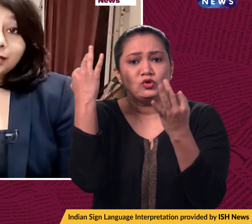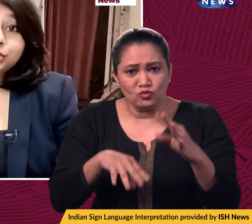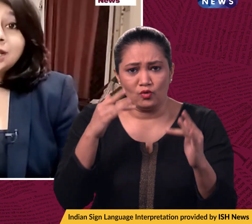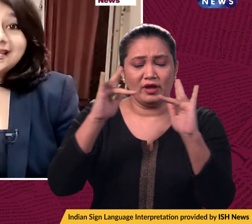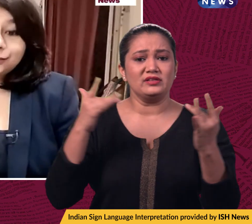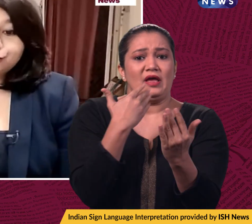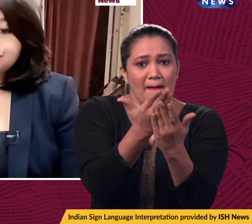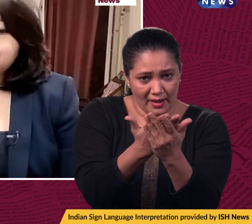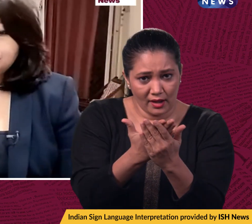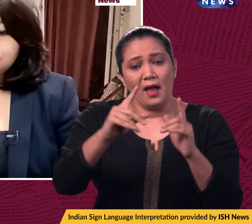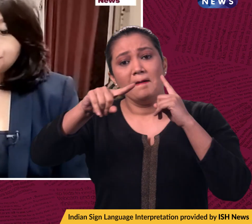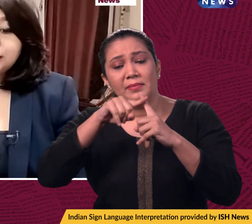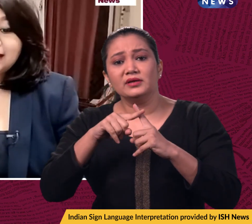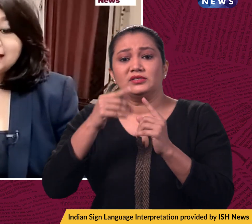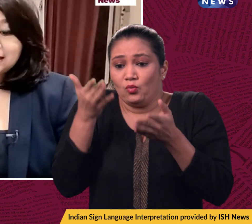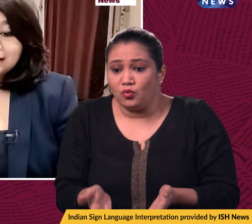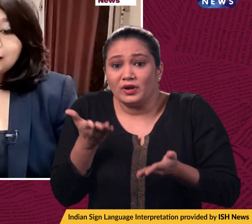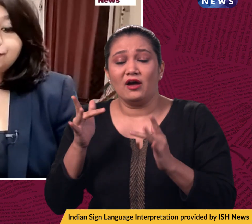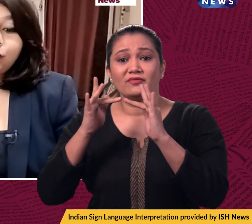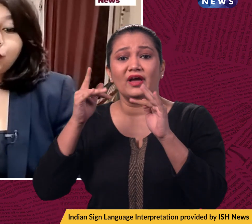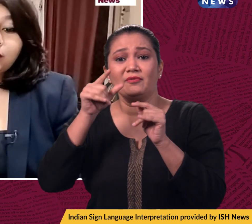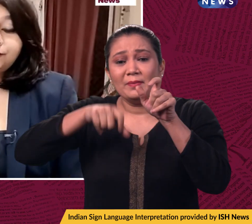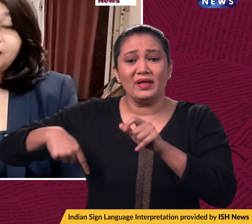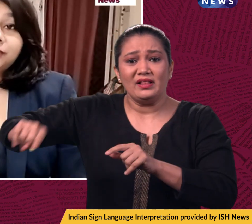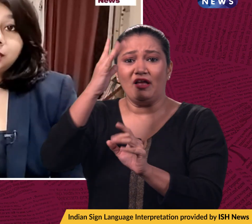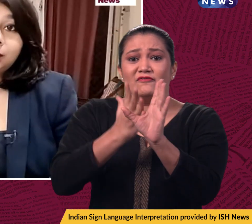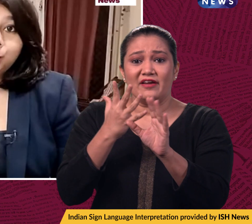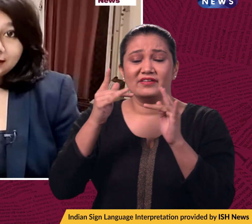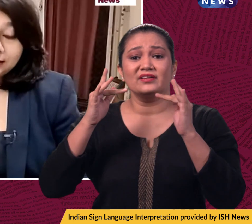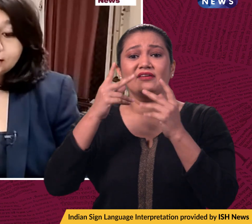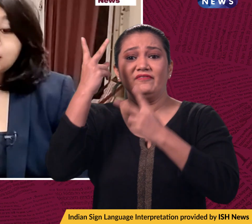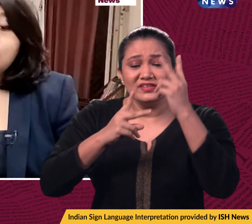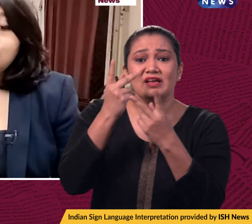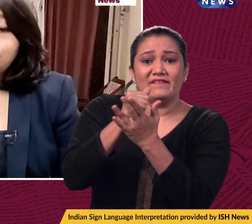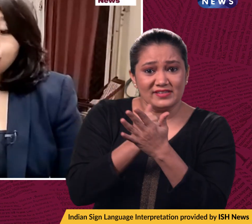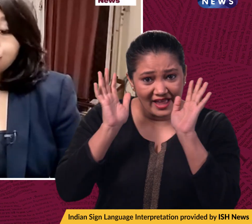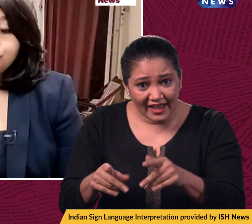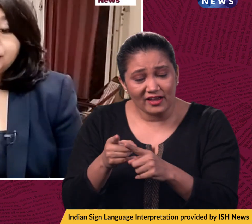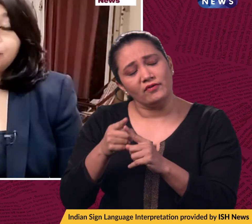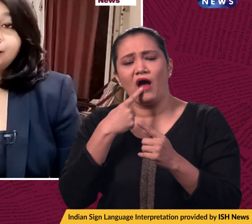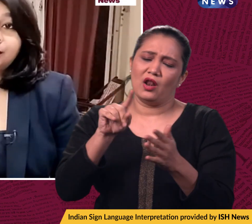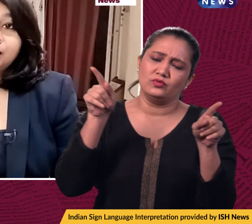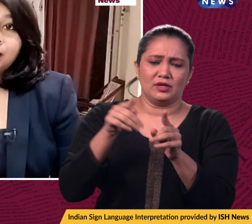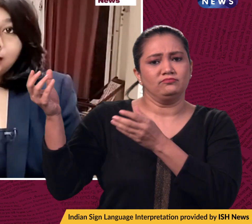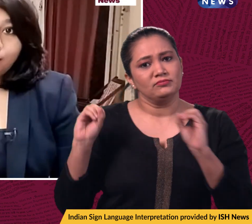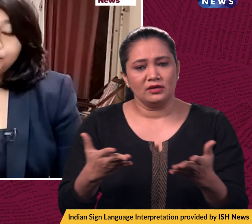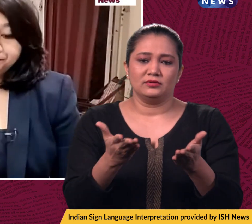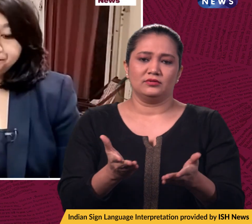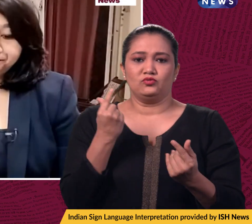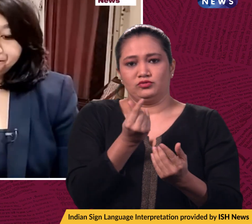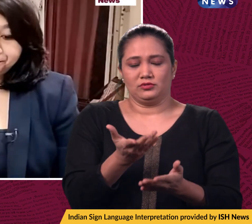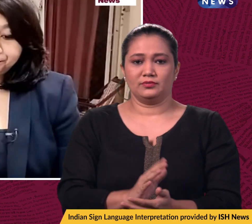for fresh e-tourist visas, but existing 5-year visas will also be honoured